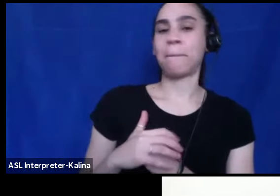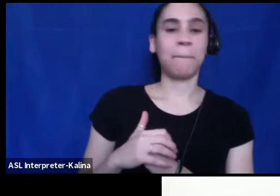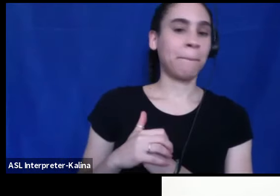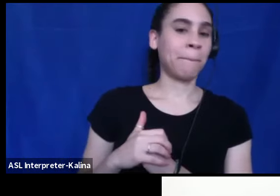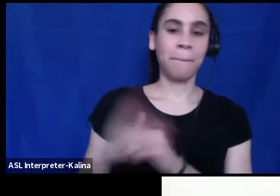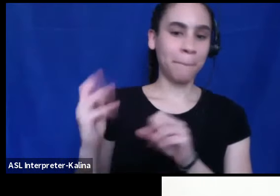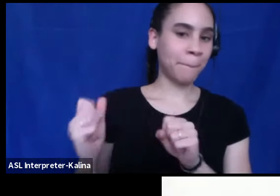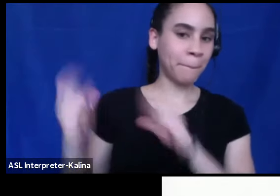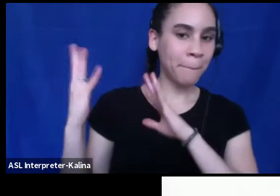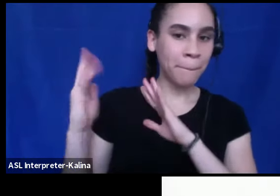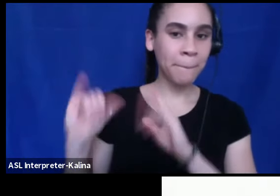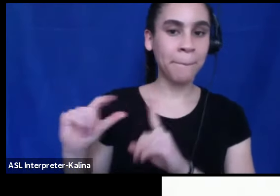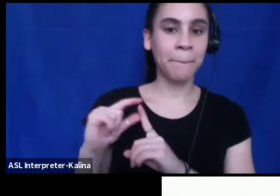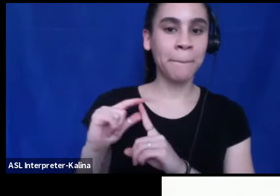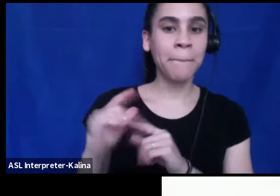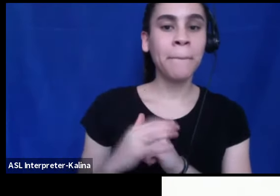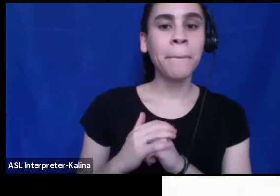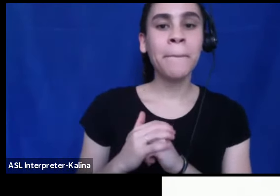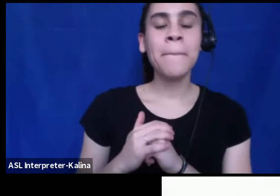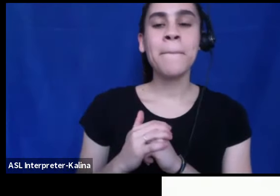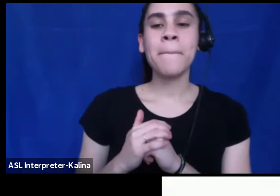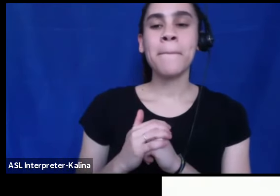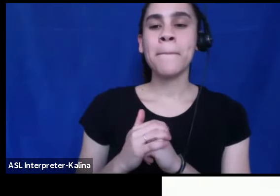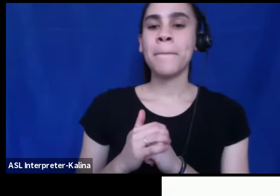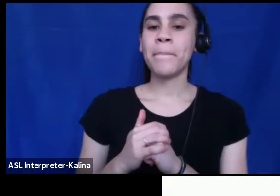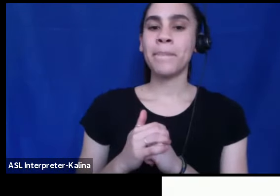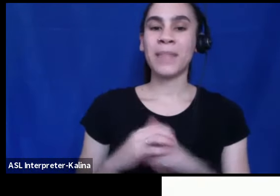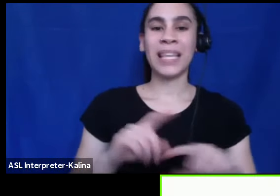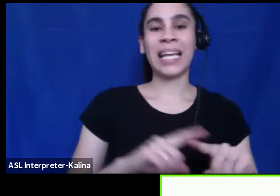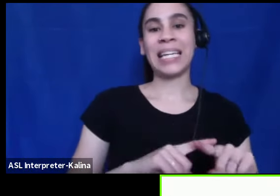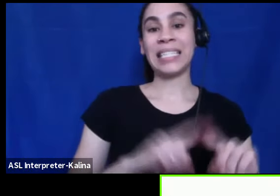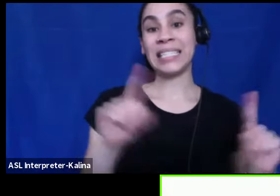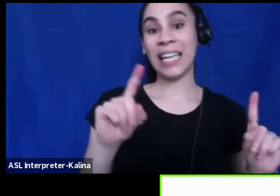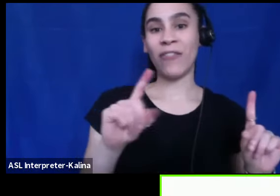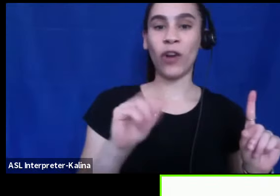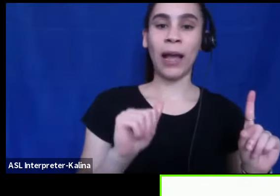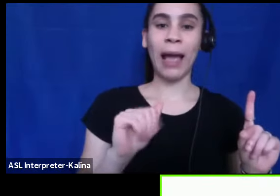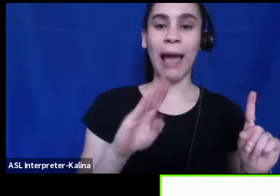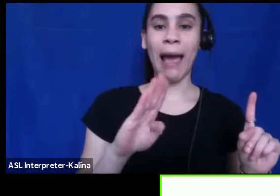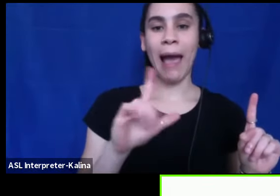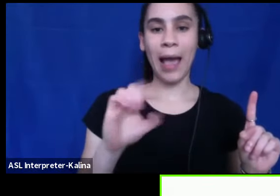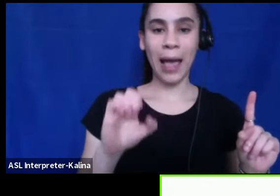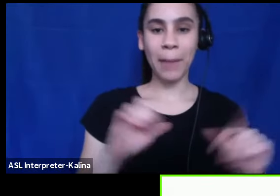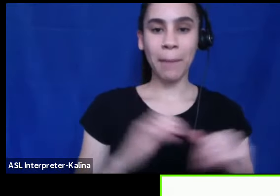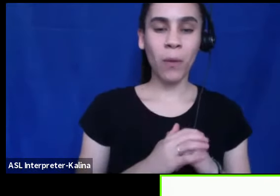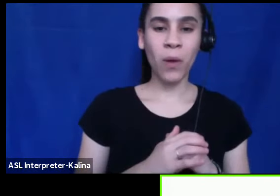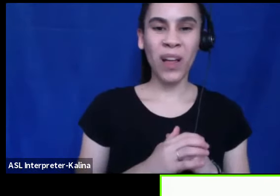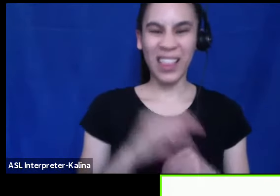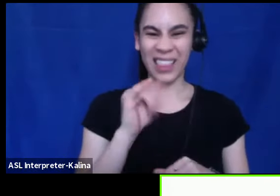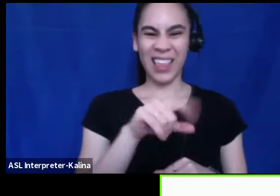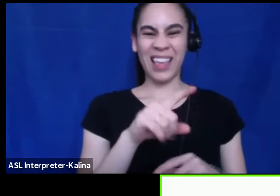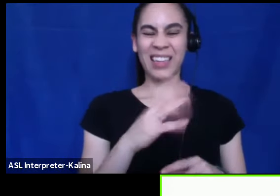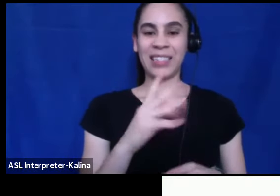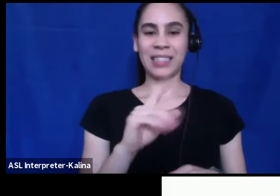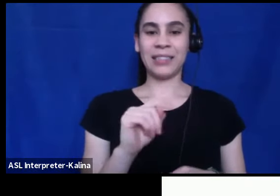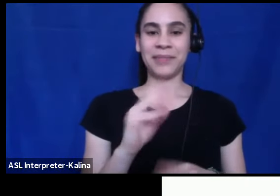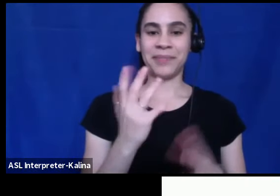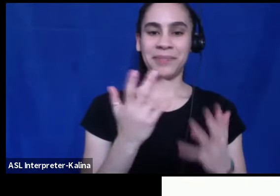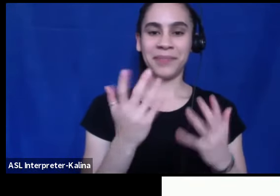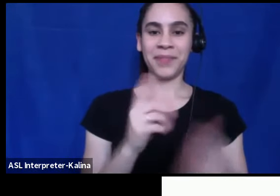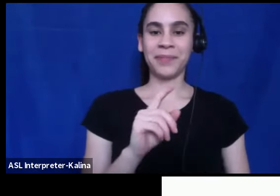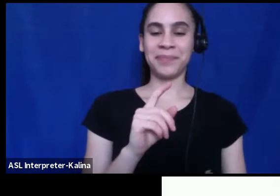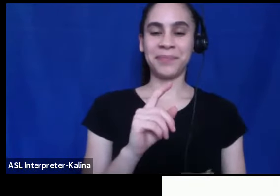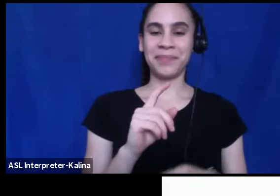Yeah. The differently abled, especially when you put the at the beginning. Yeah, those are the things that. And it